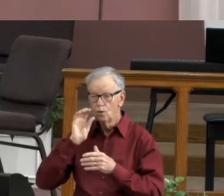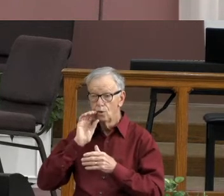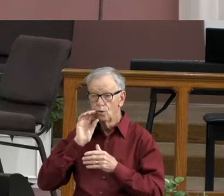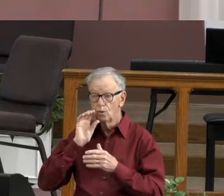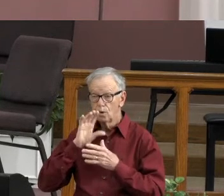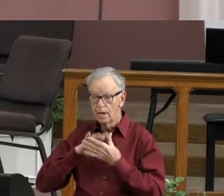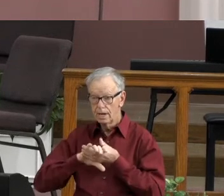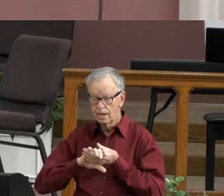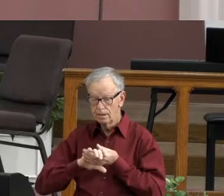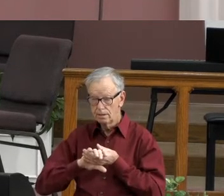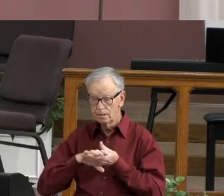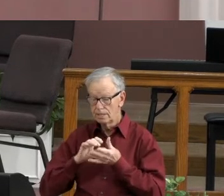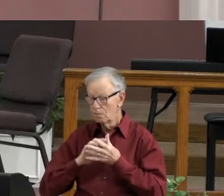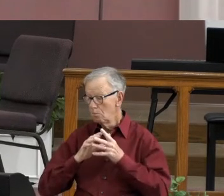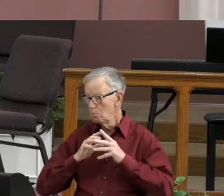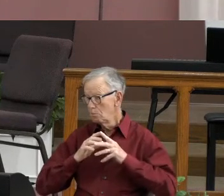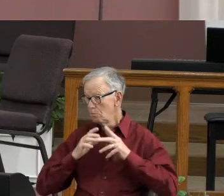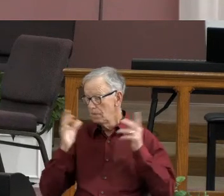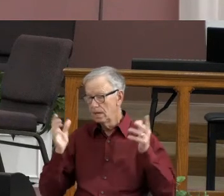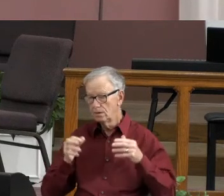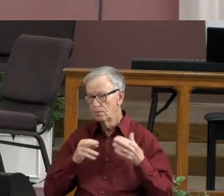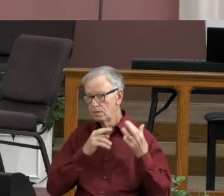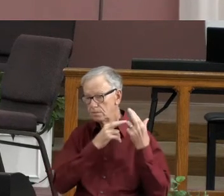That's a pretty heavy responsibility.